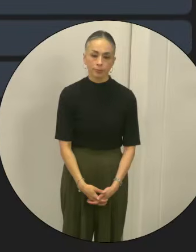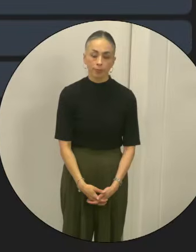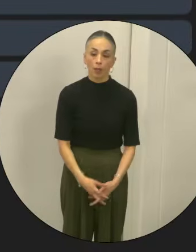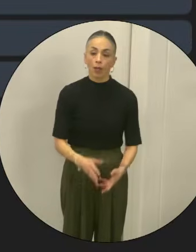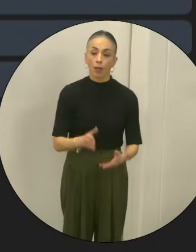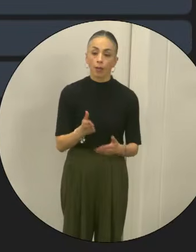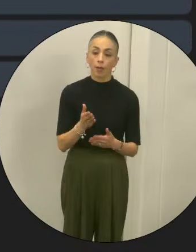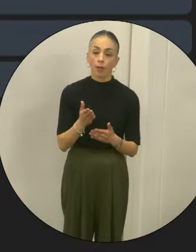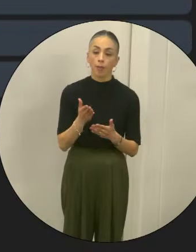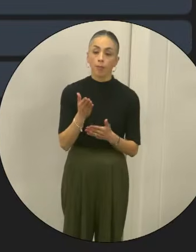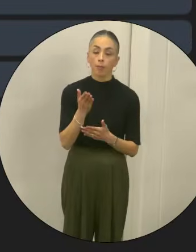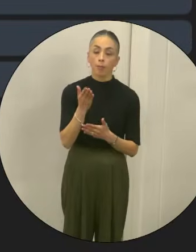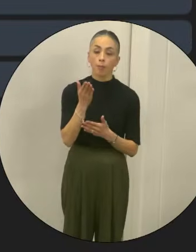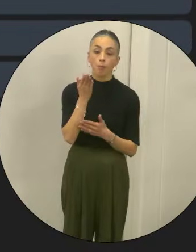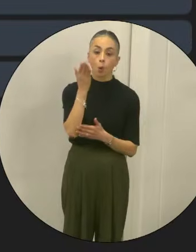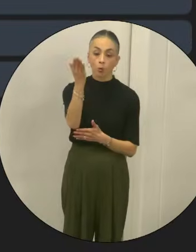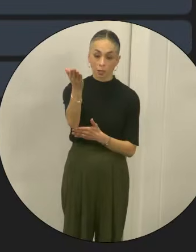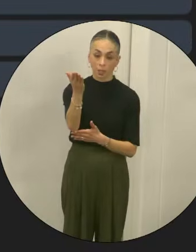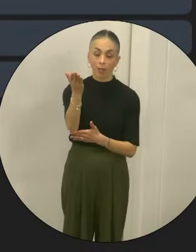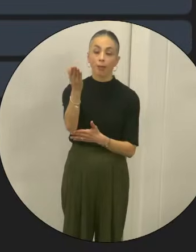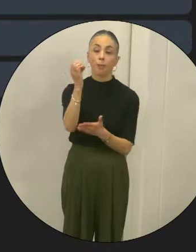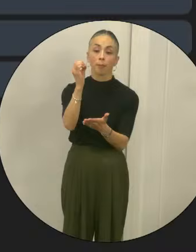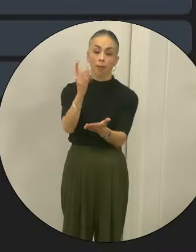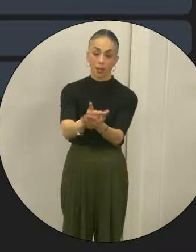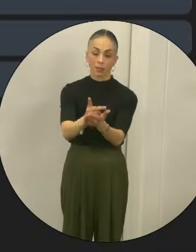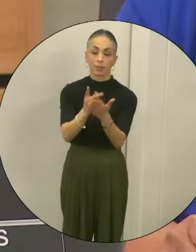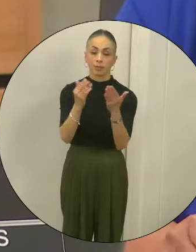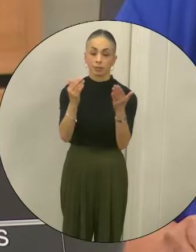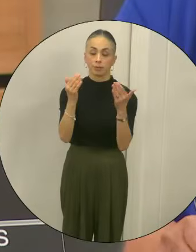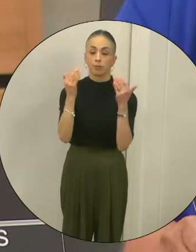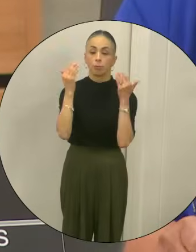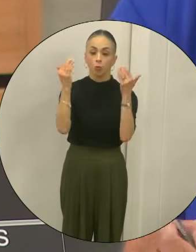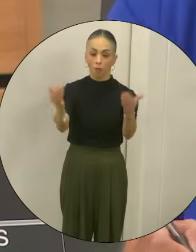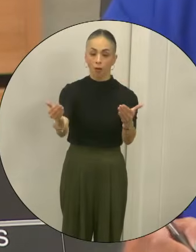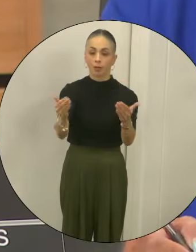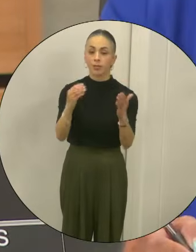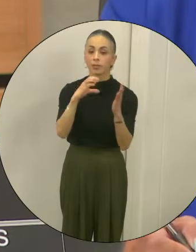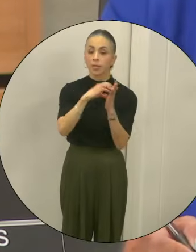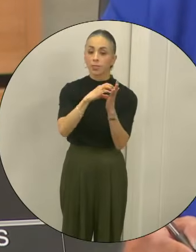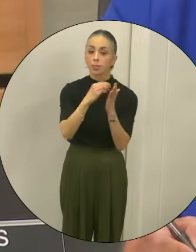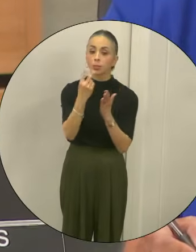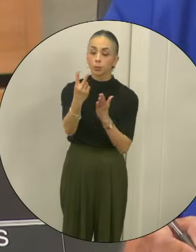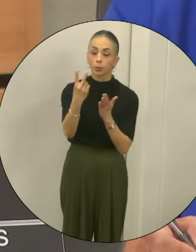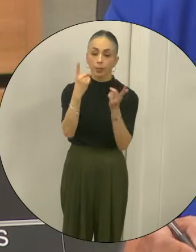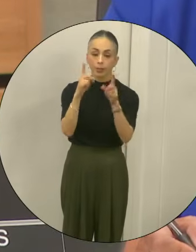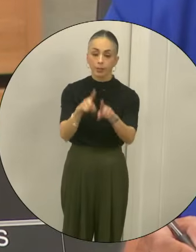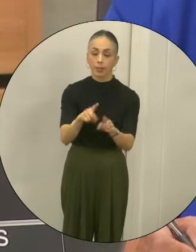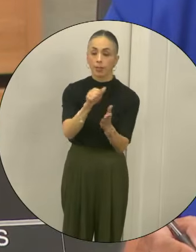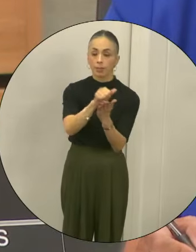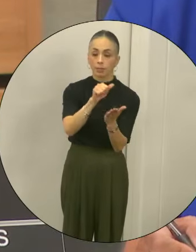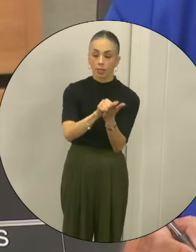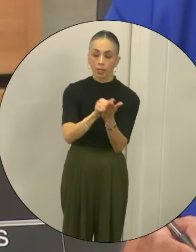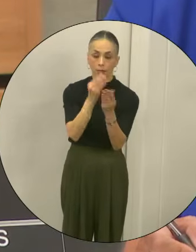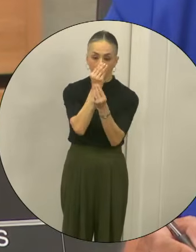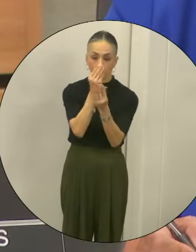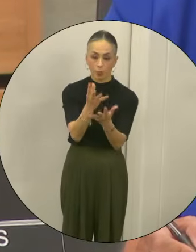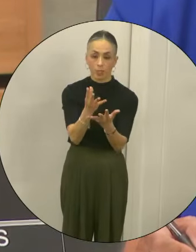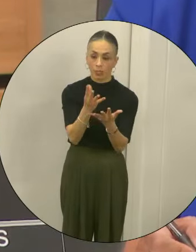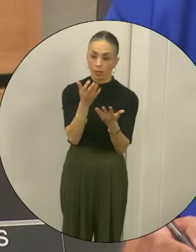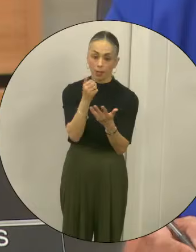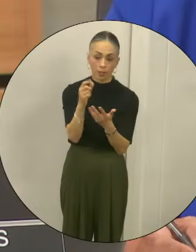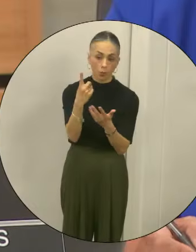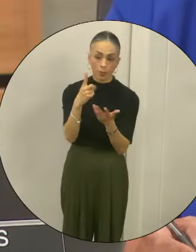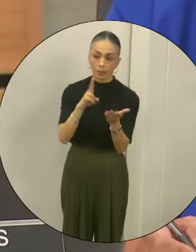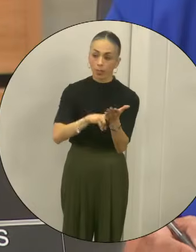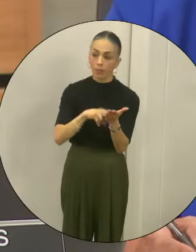Motion passes. We move on. We move on to Section 2, Consent Agenda Information. Do we have anybody